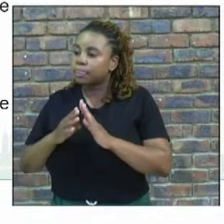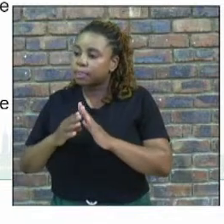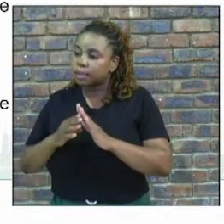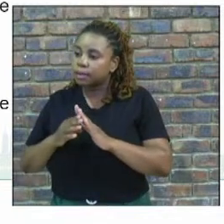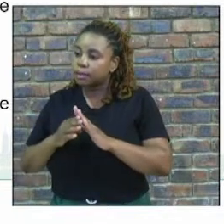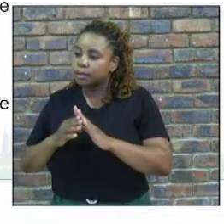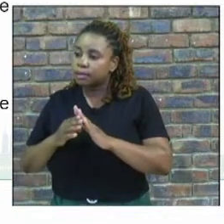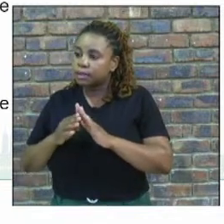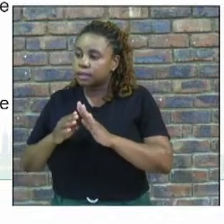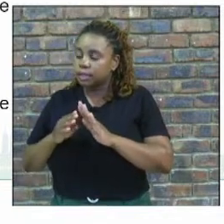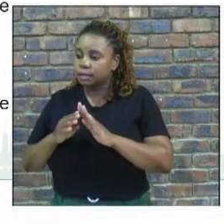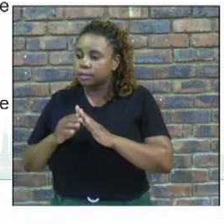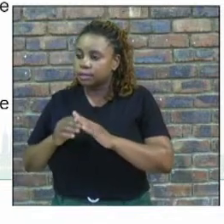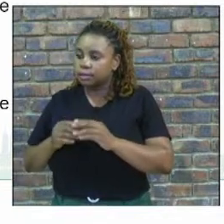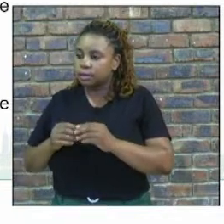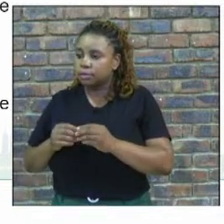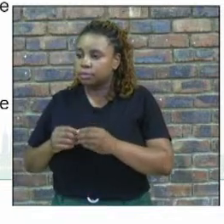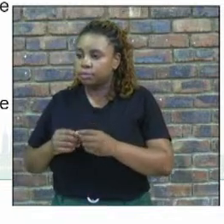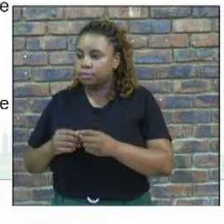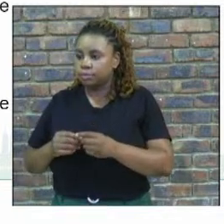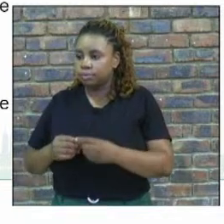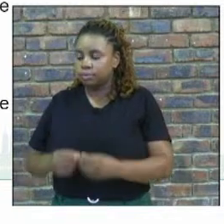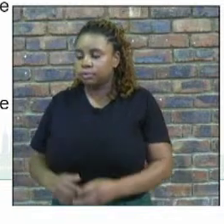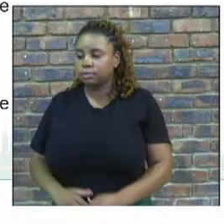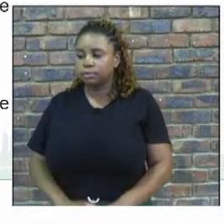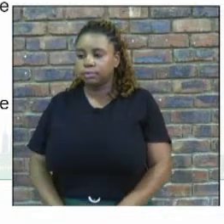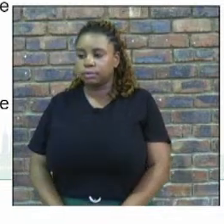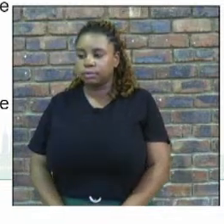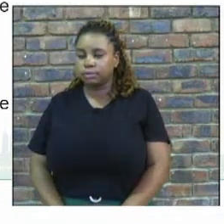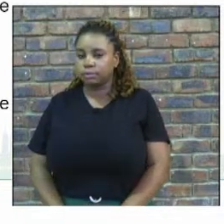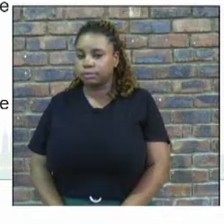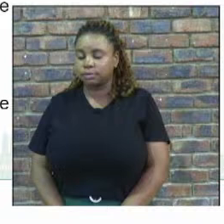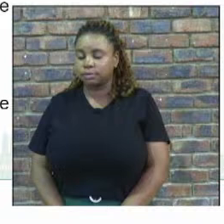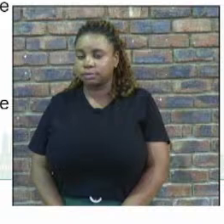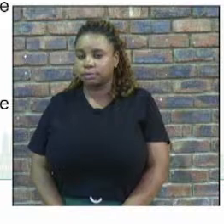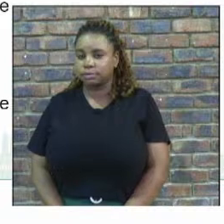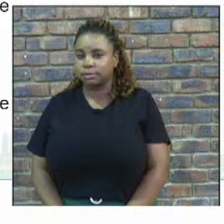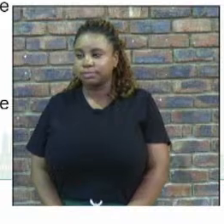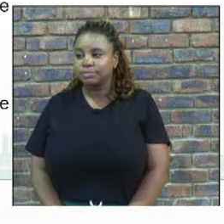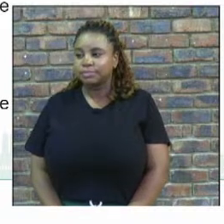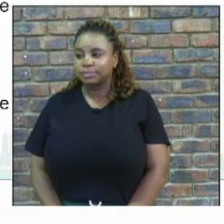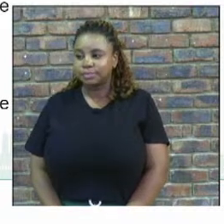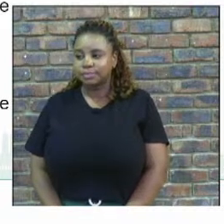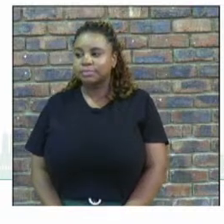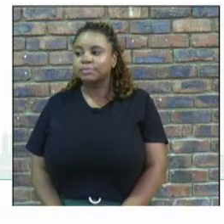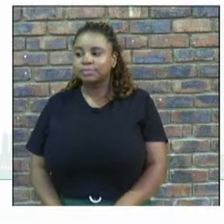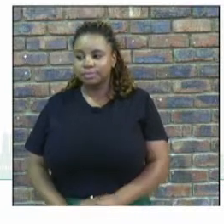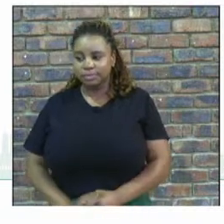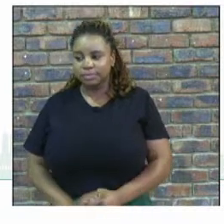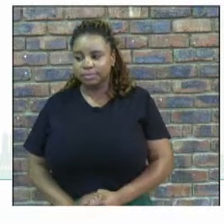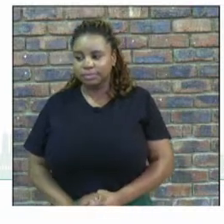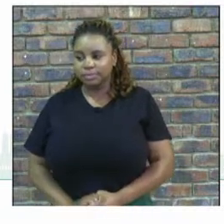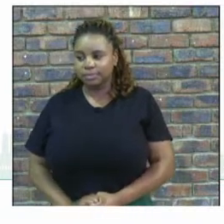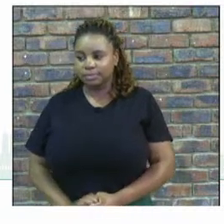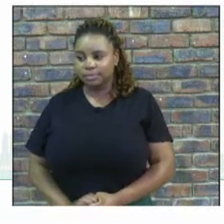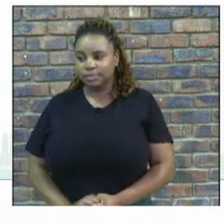becomes an act. And also for existing right, how we will deal with them.